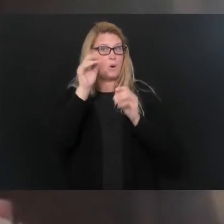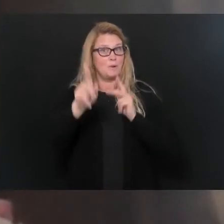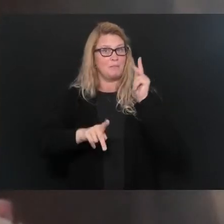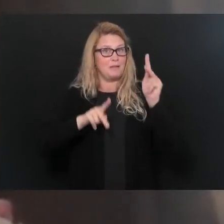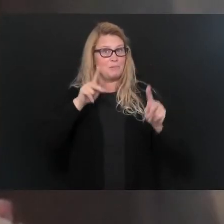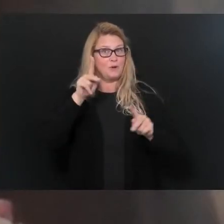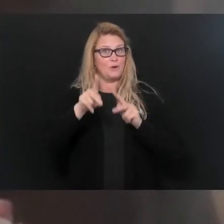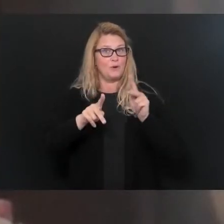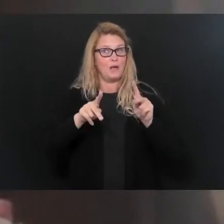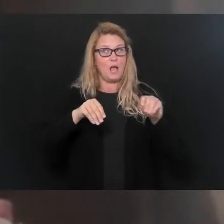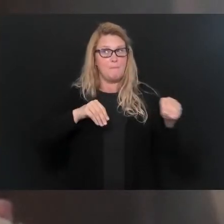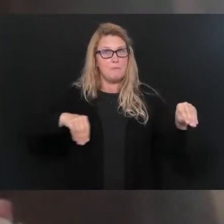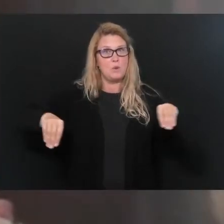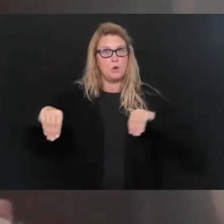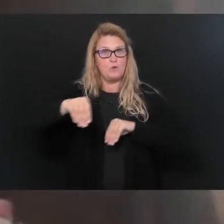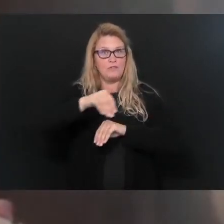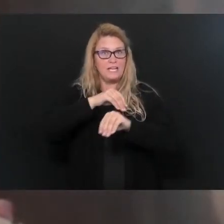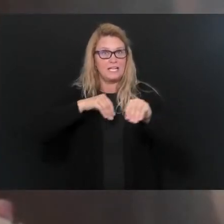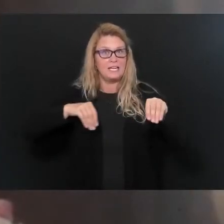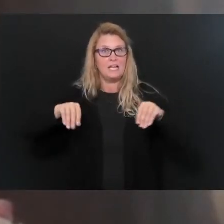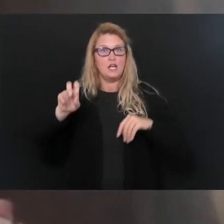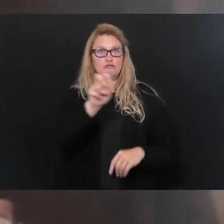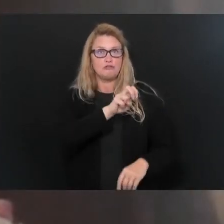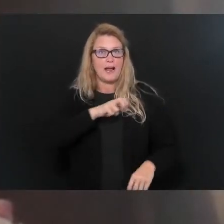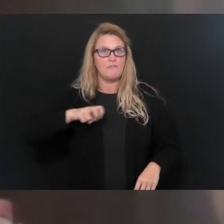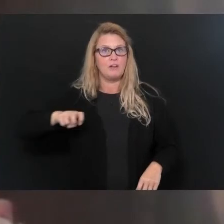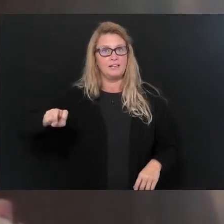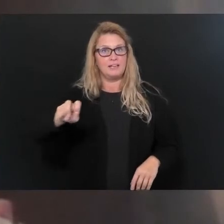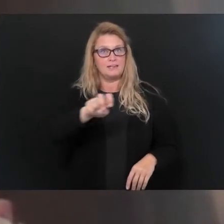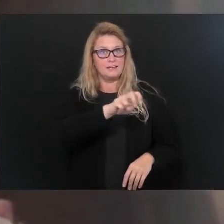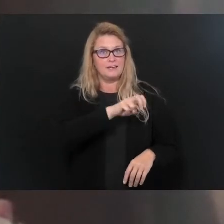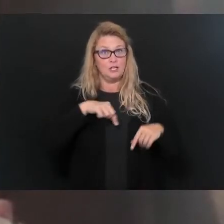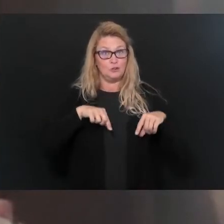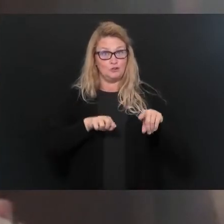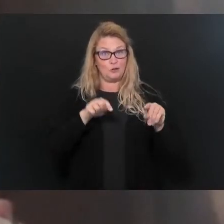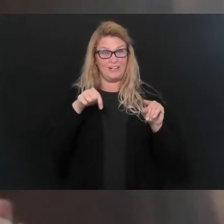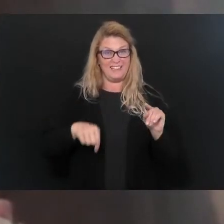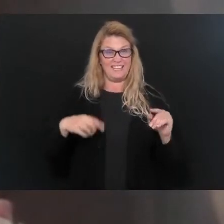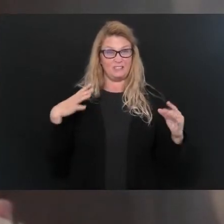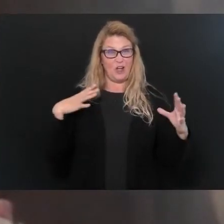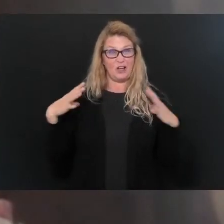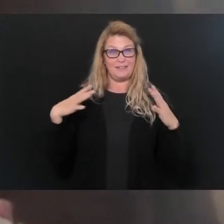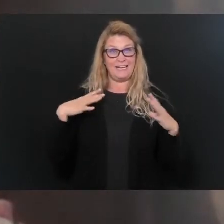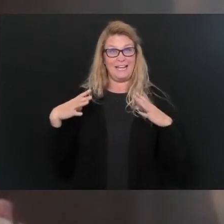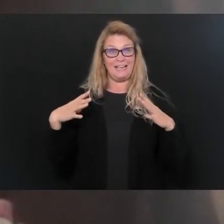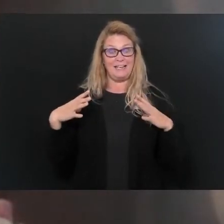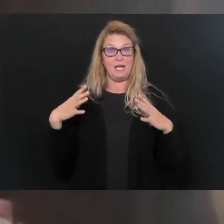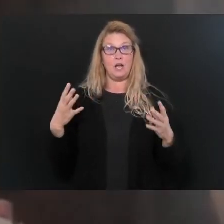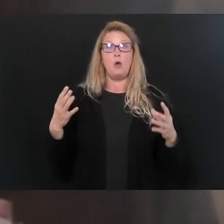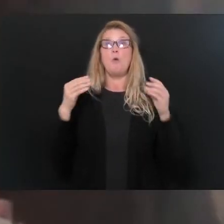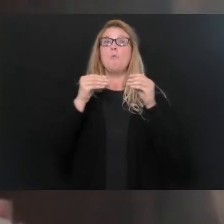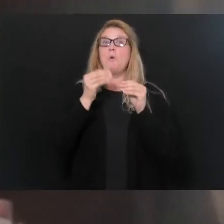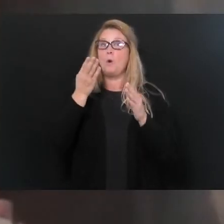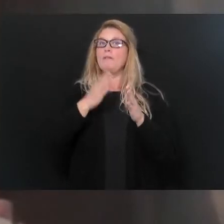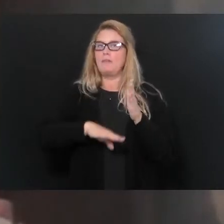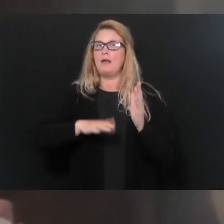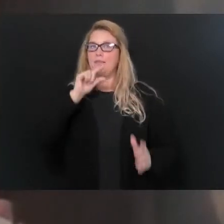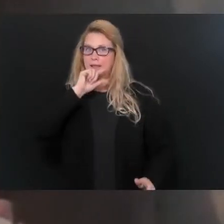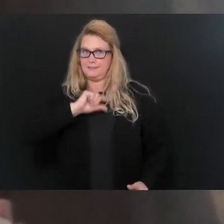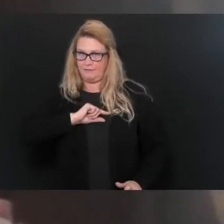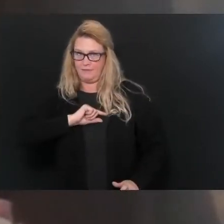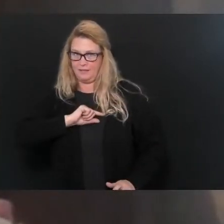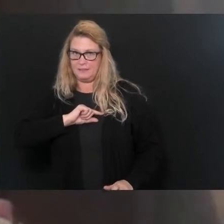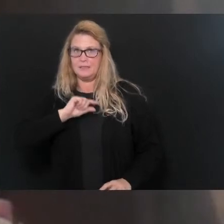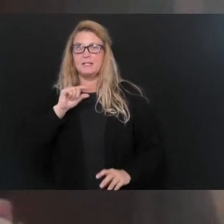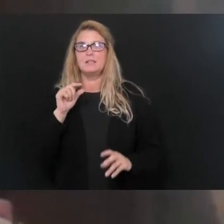far moving and traveling during this holiday season than we saw over Thanksgiving. Over